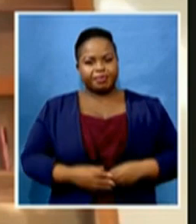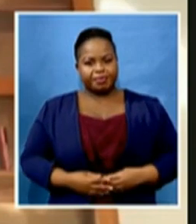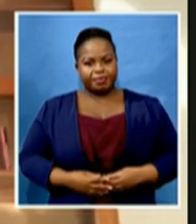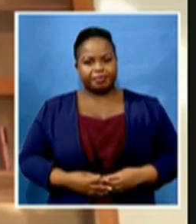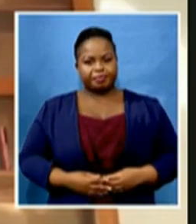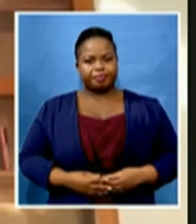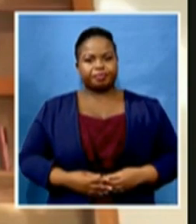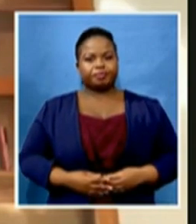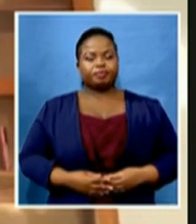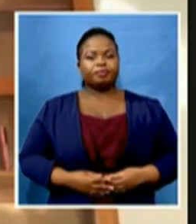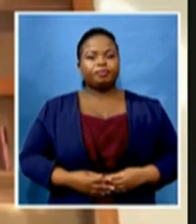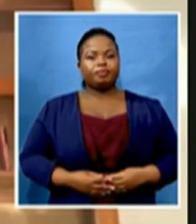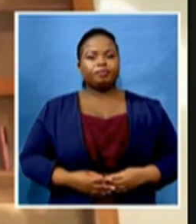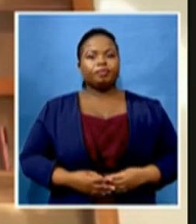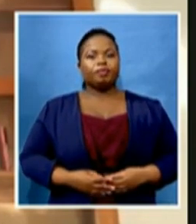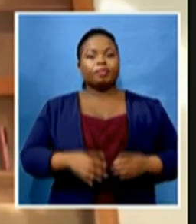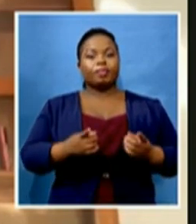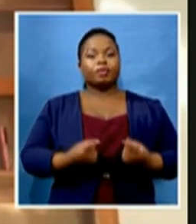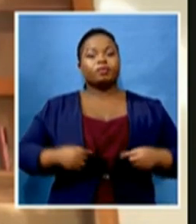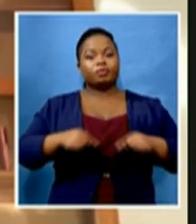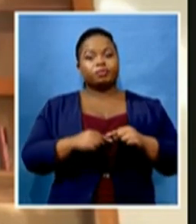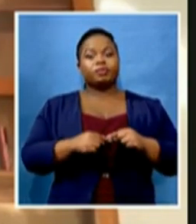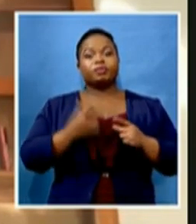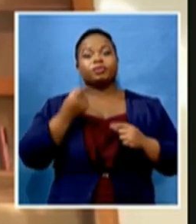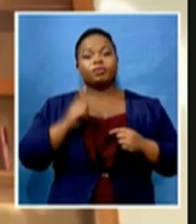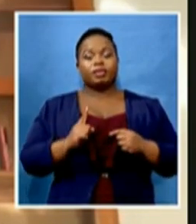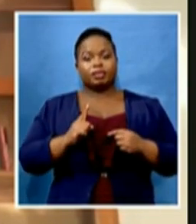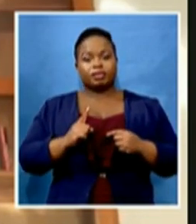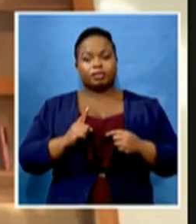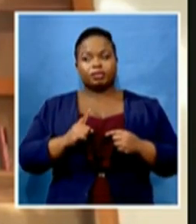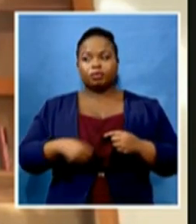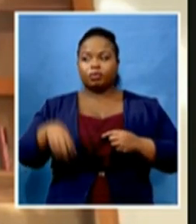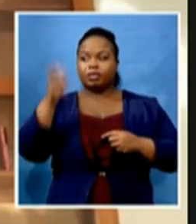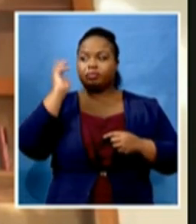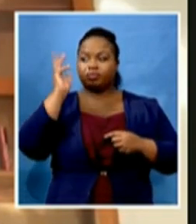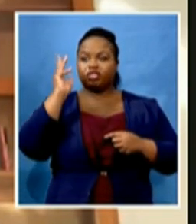various presentations. The first group of